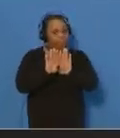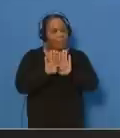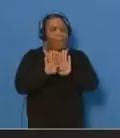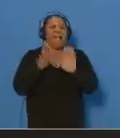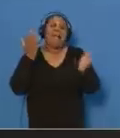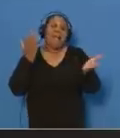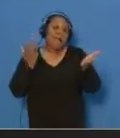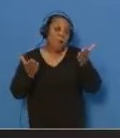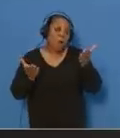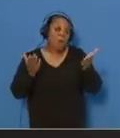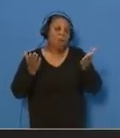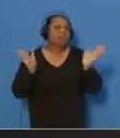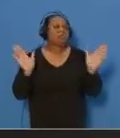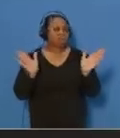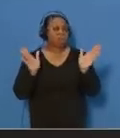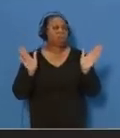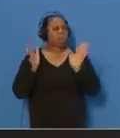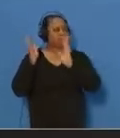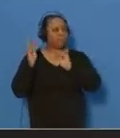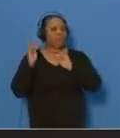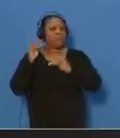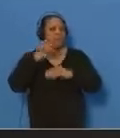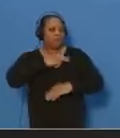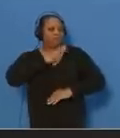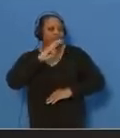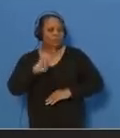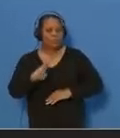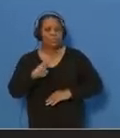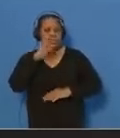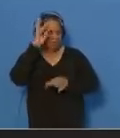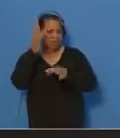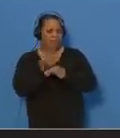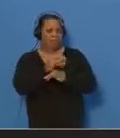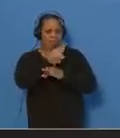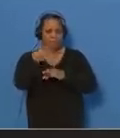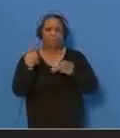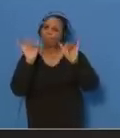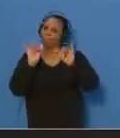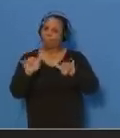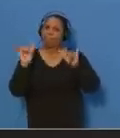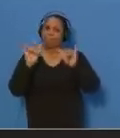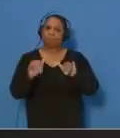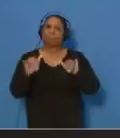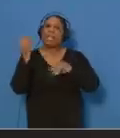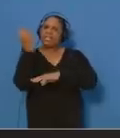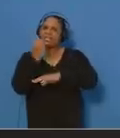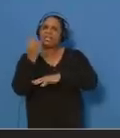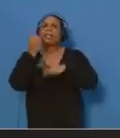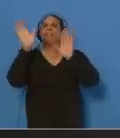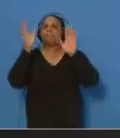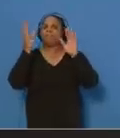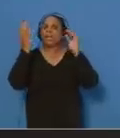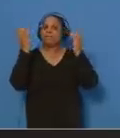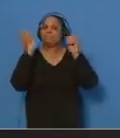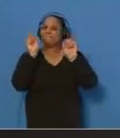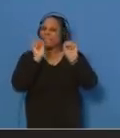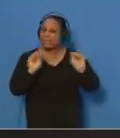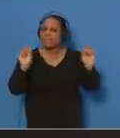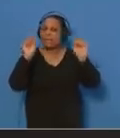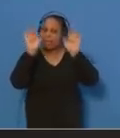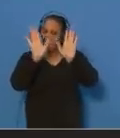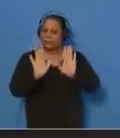we expect and encourage religious and faith-based entities to continue to provide their Sabbath and Sunday services and